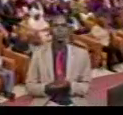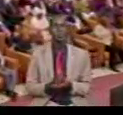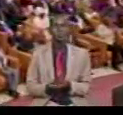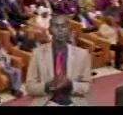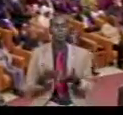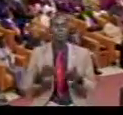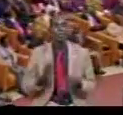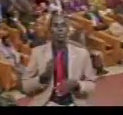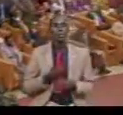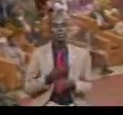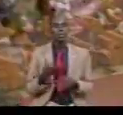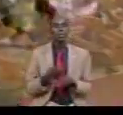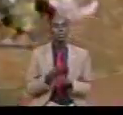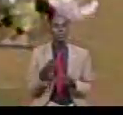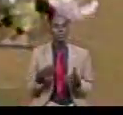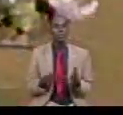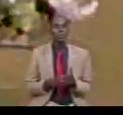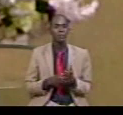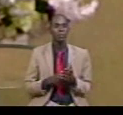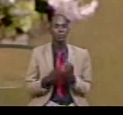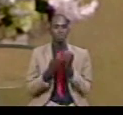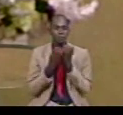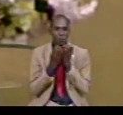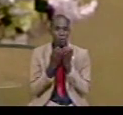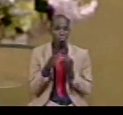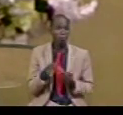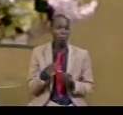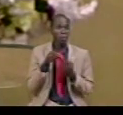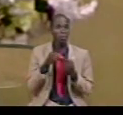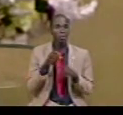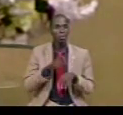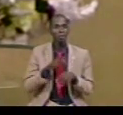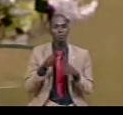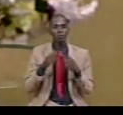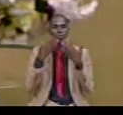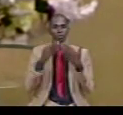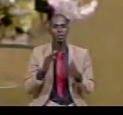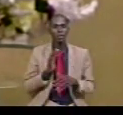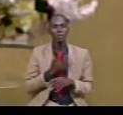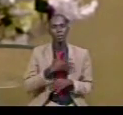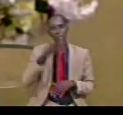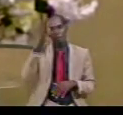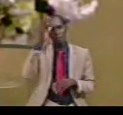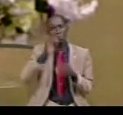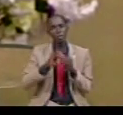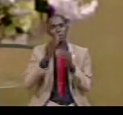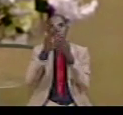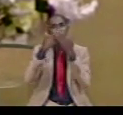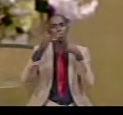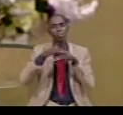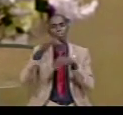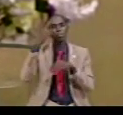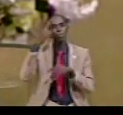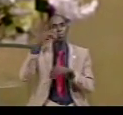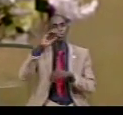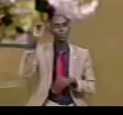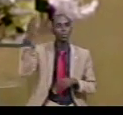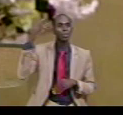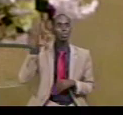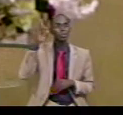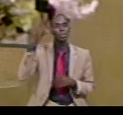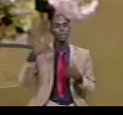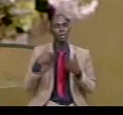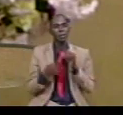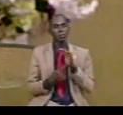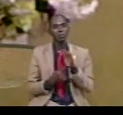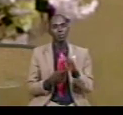Let us take this precious moment to thank our Father in heaven for the grace he has bestowed